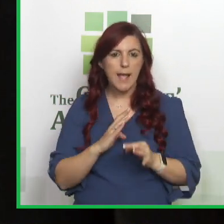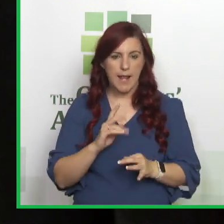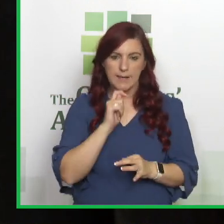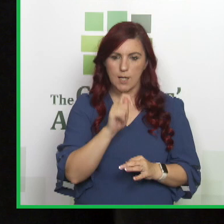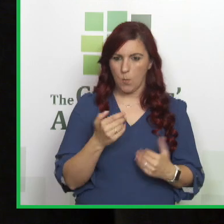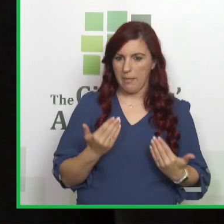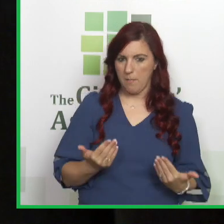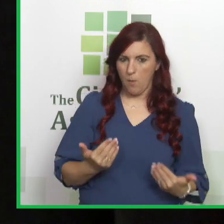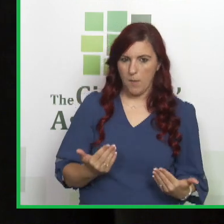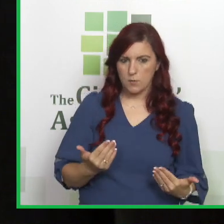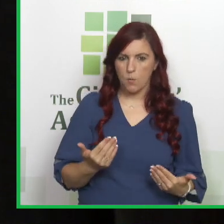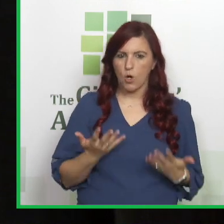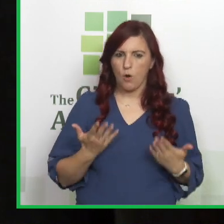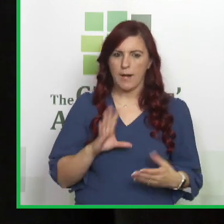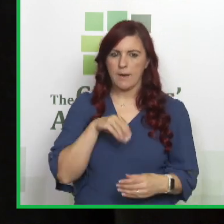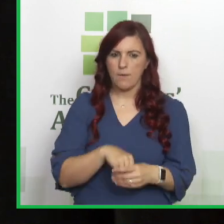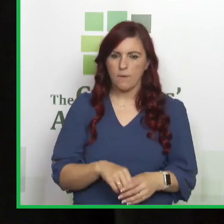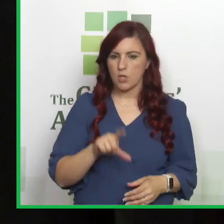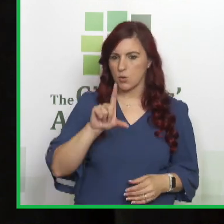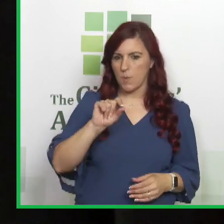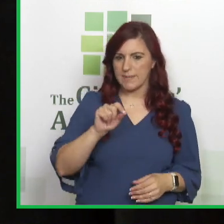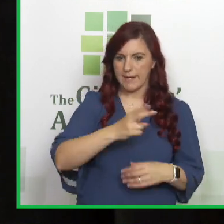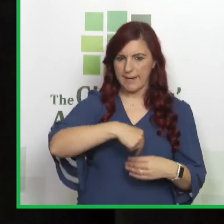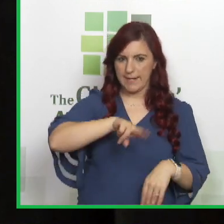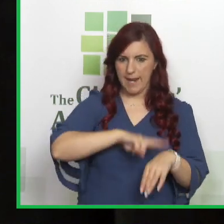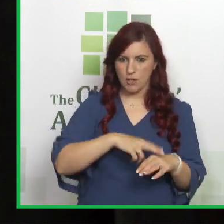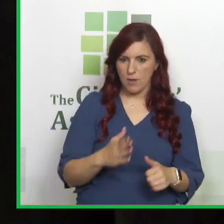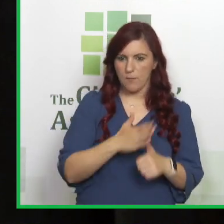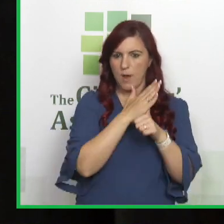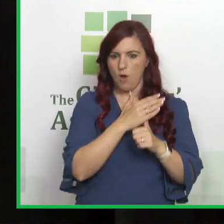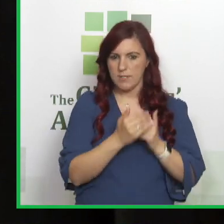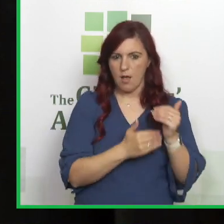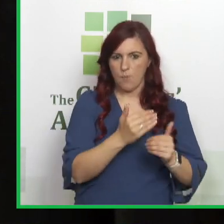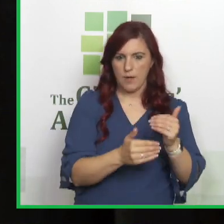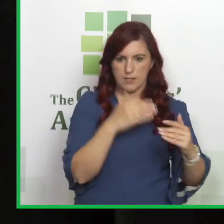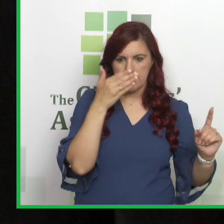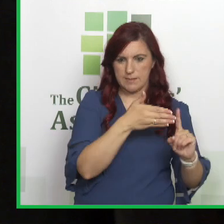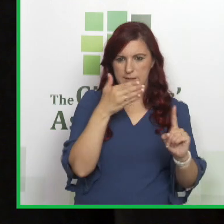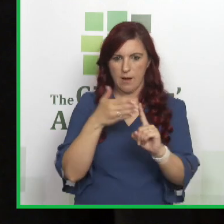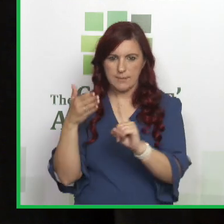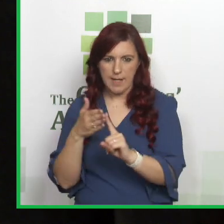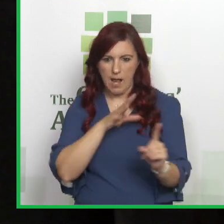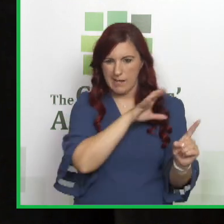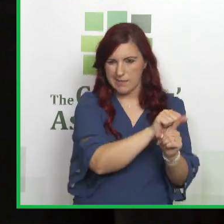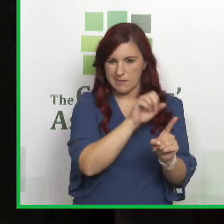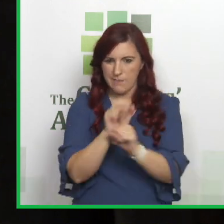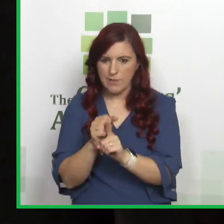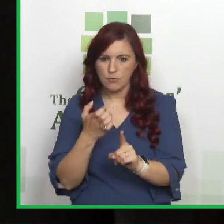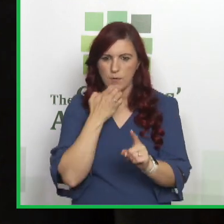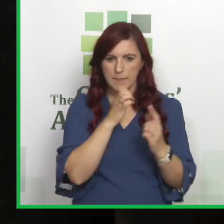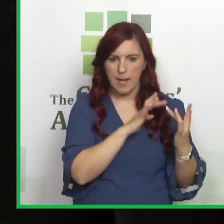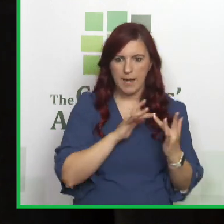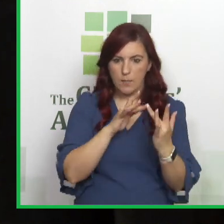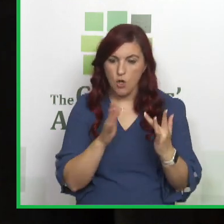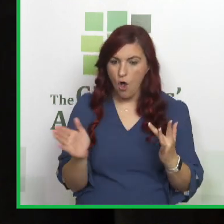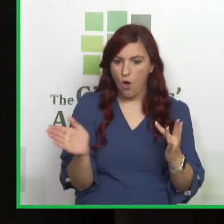at present, we're currently involved in 20 national priority operations targeting identified criminal networks, all of which